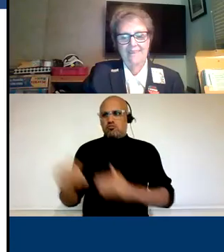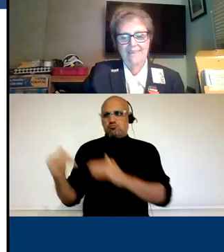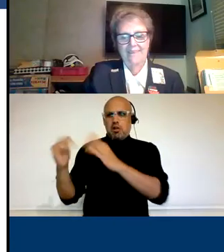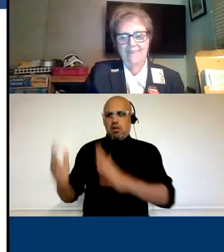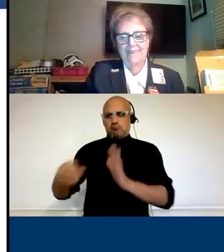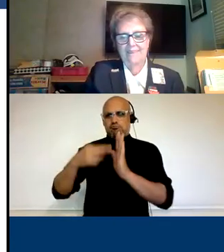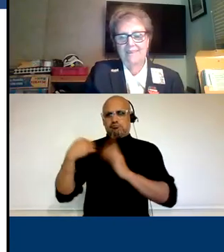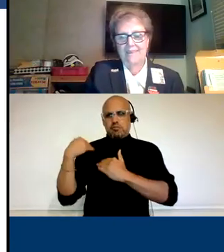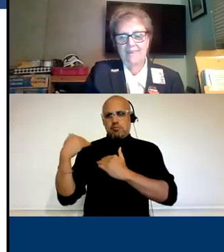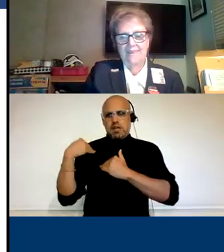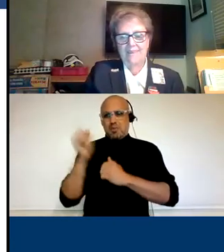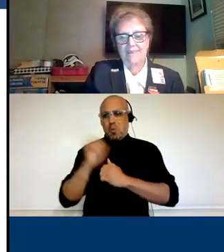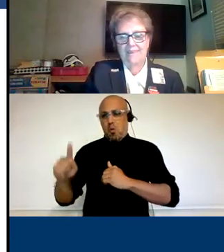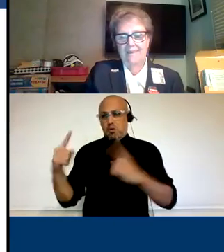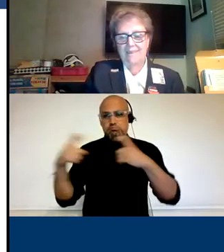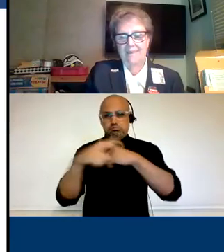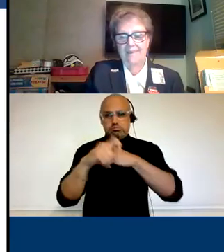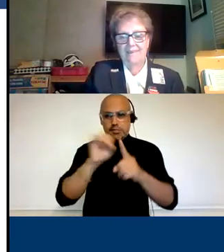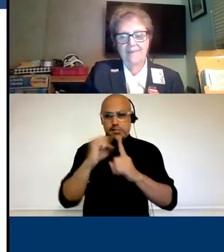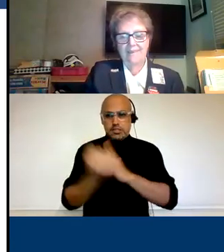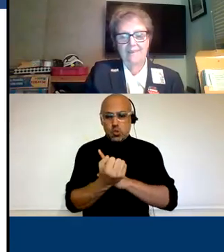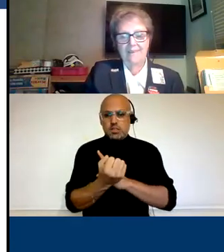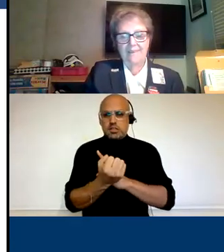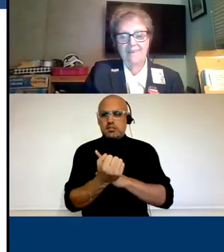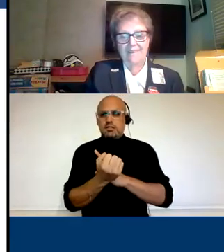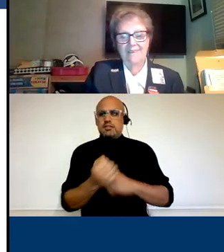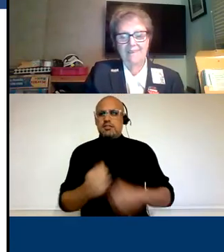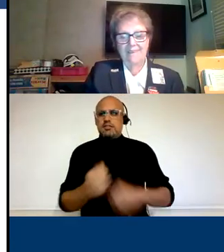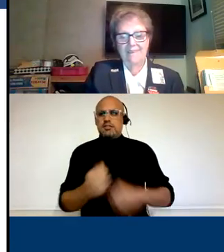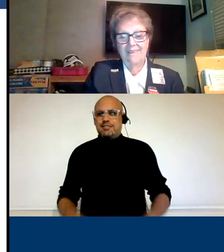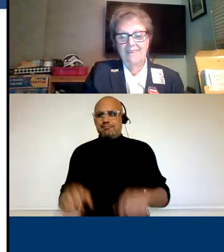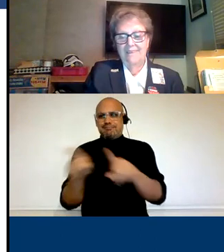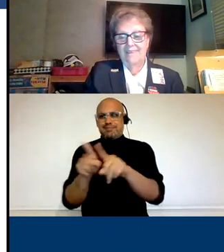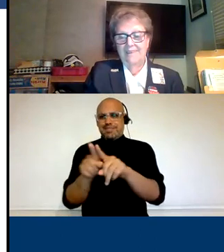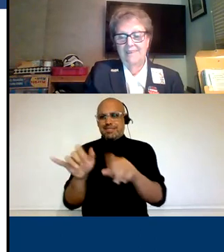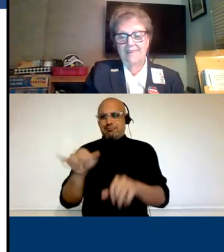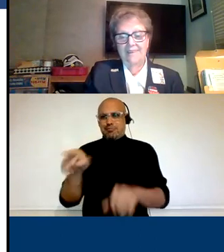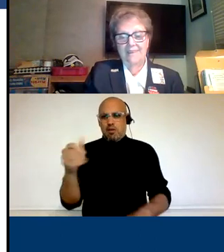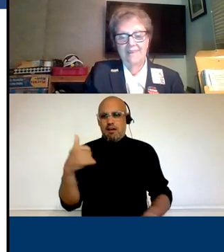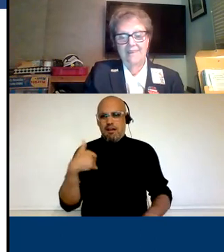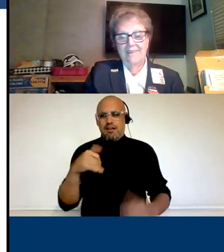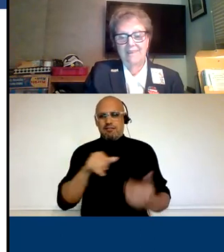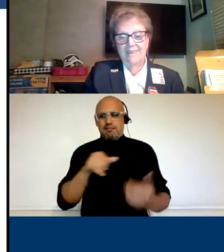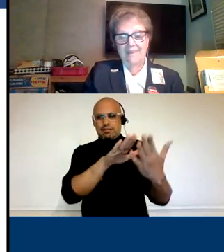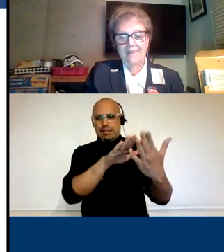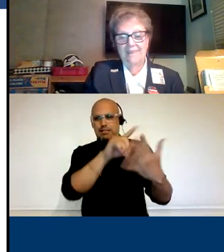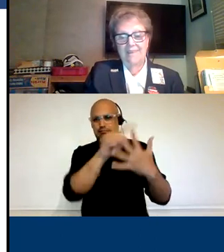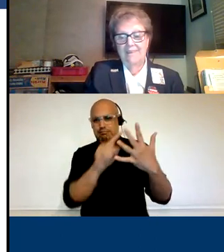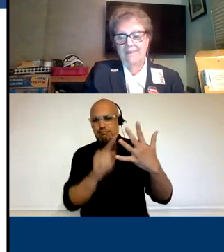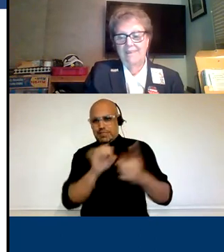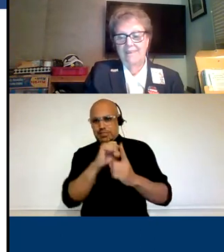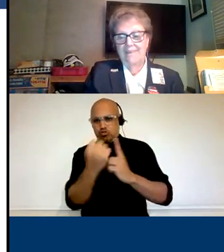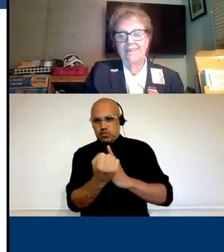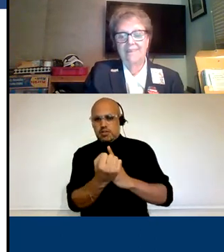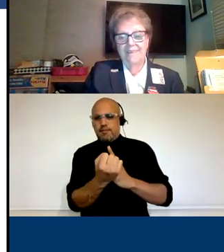all of the complex situation that you have with your devices at home. I'm just like you, a parent, dealing with all of these situation